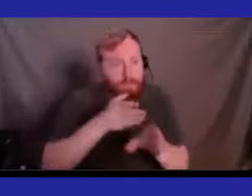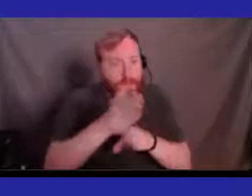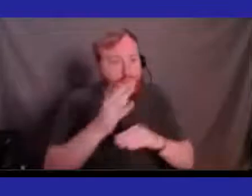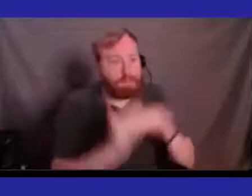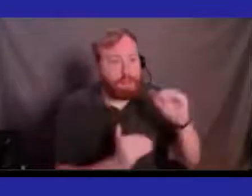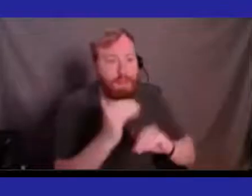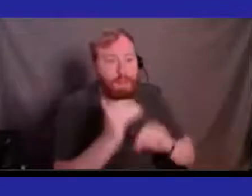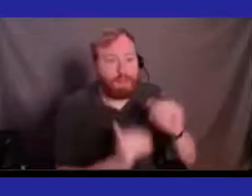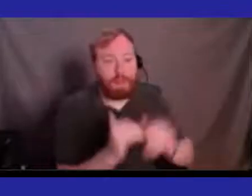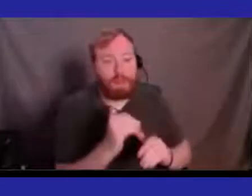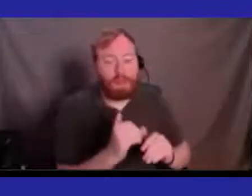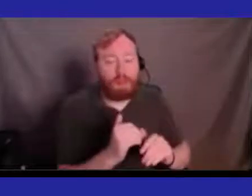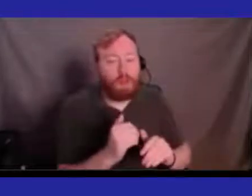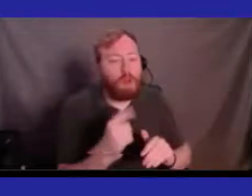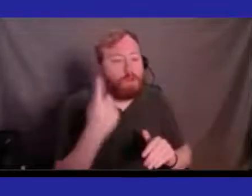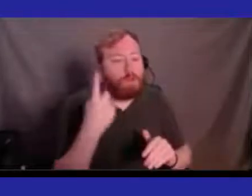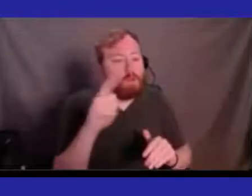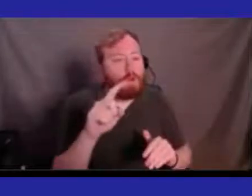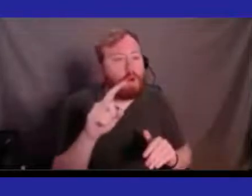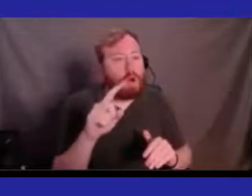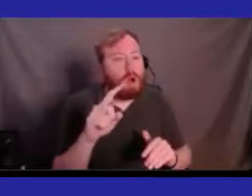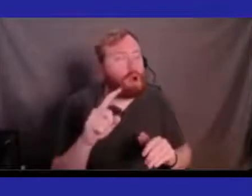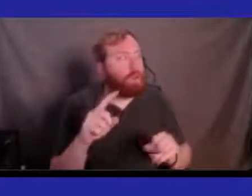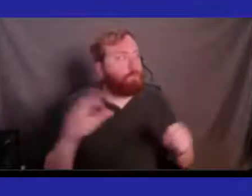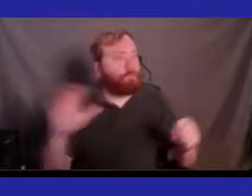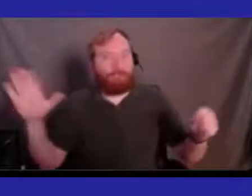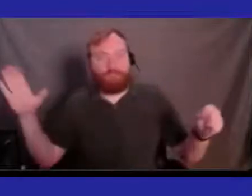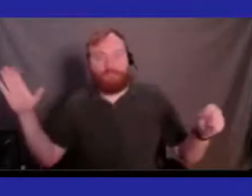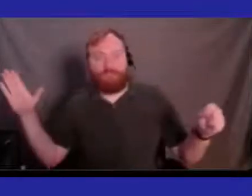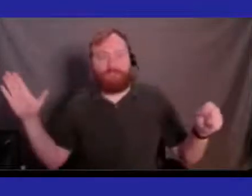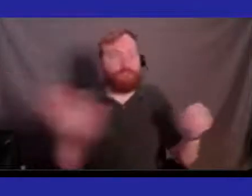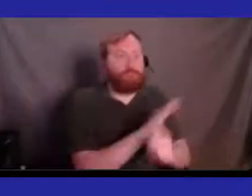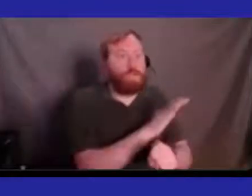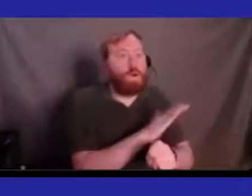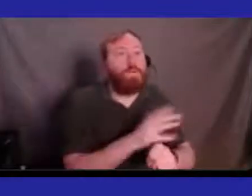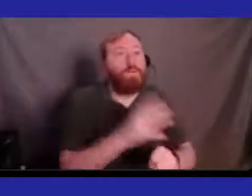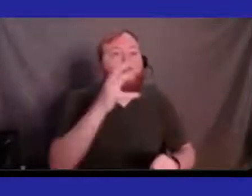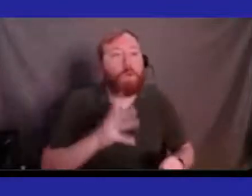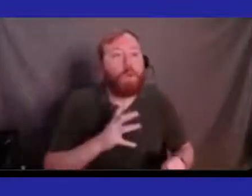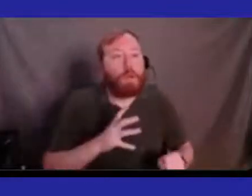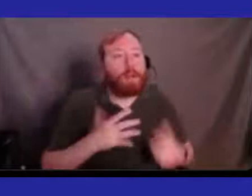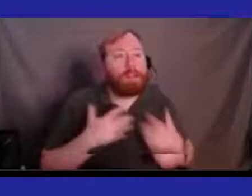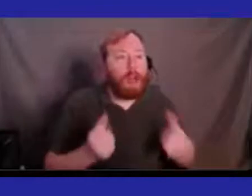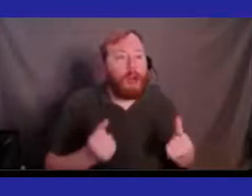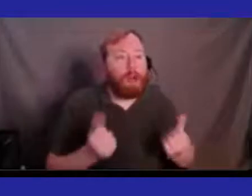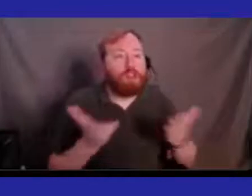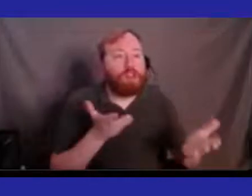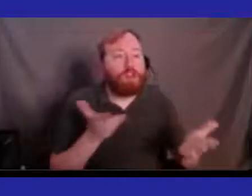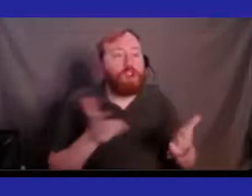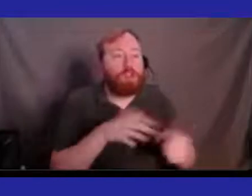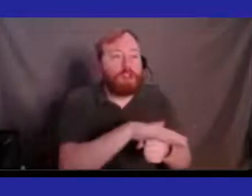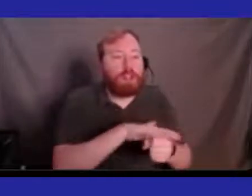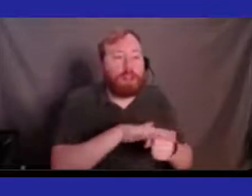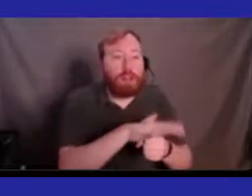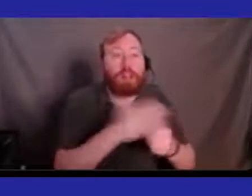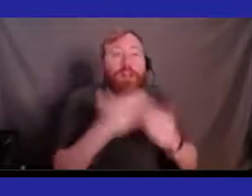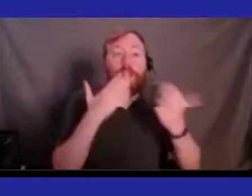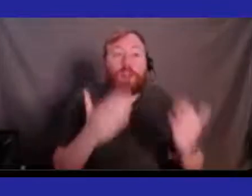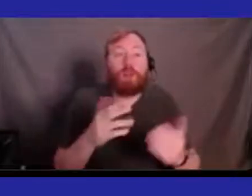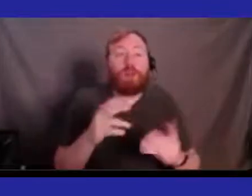a comprehensive women's health service floor. Thank you to the New York State